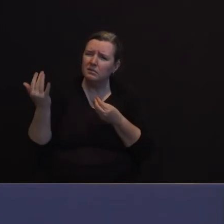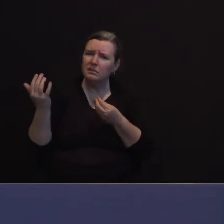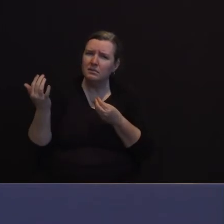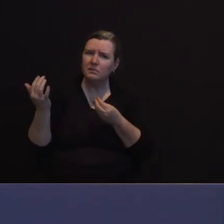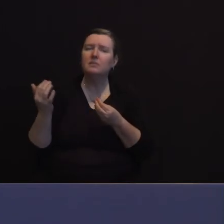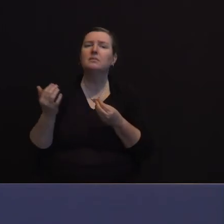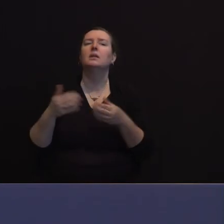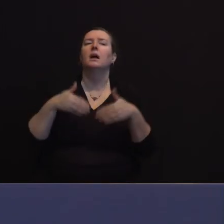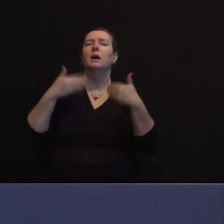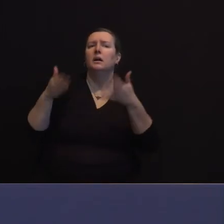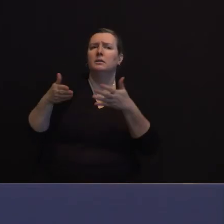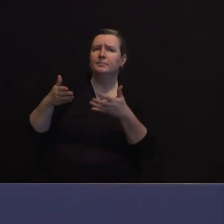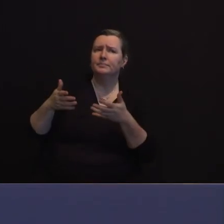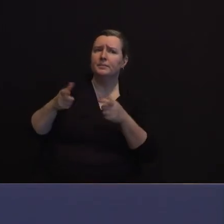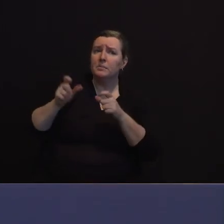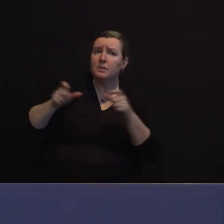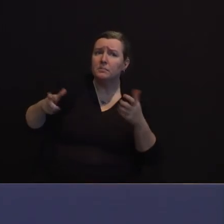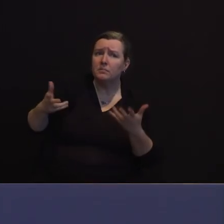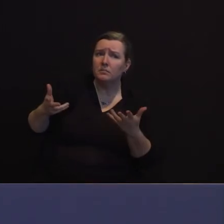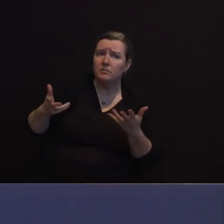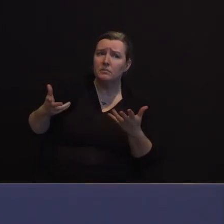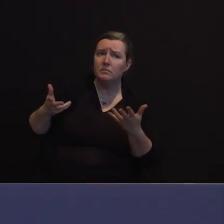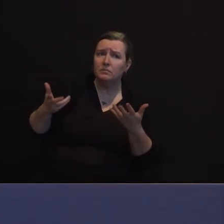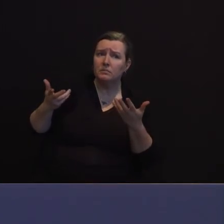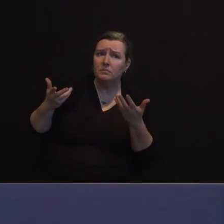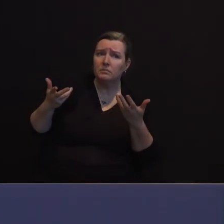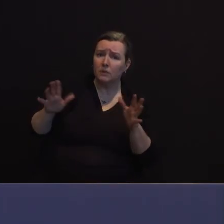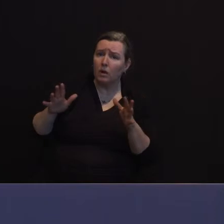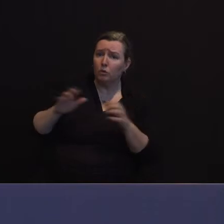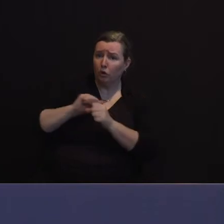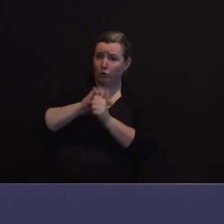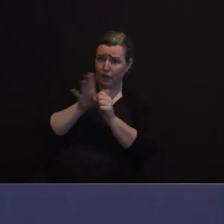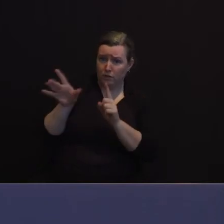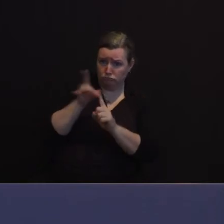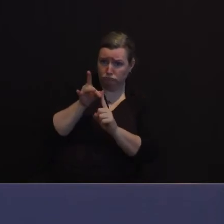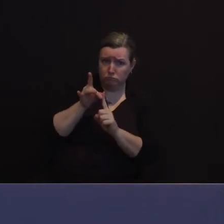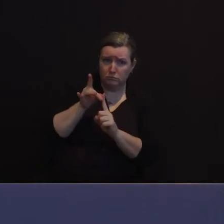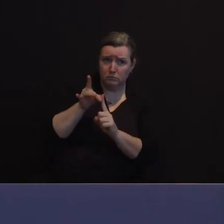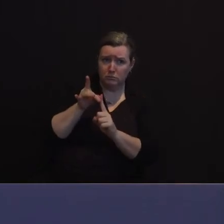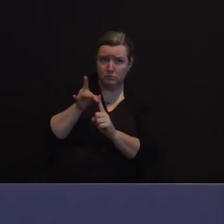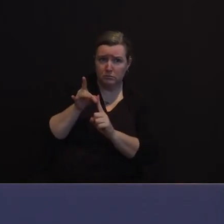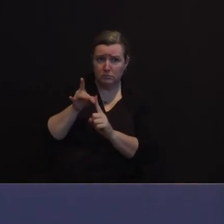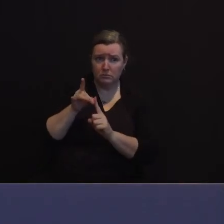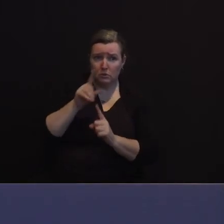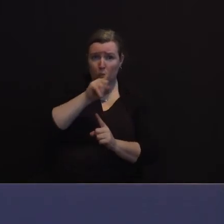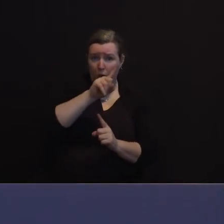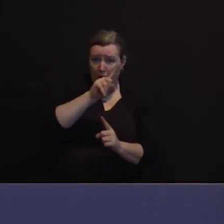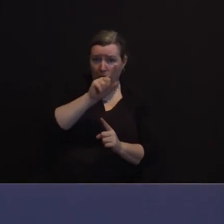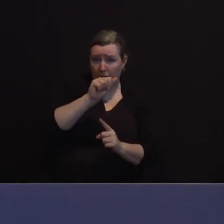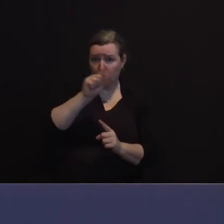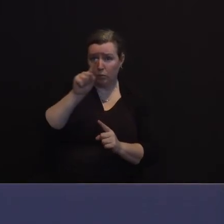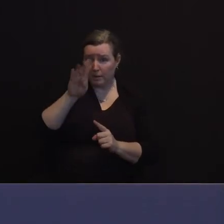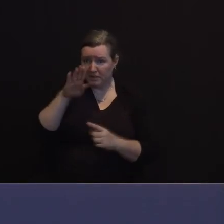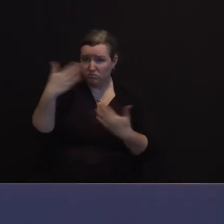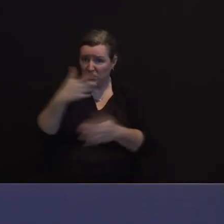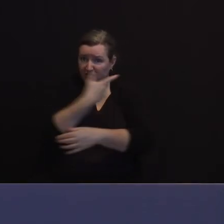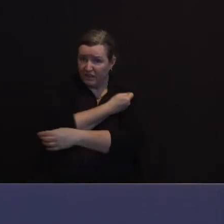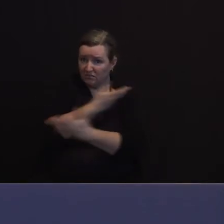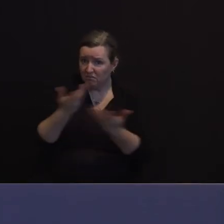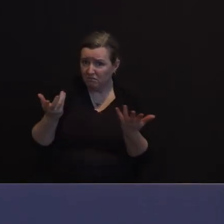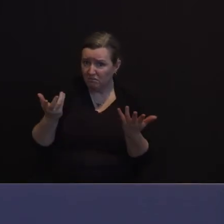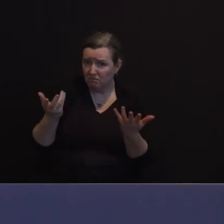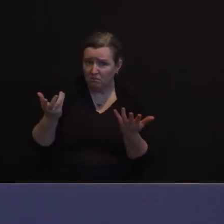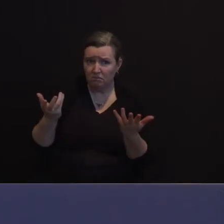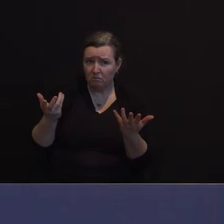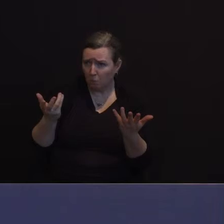who have already had COVID if they're among the first priority classes? If so, since they have some protection and we have